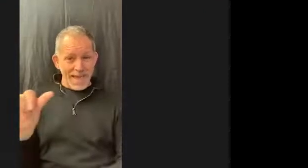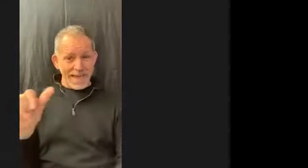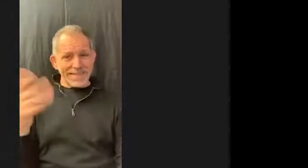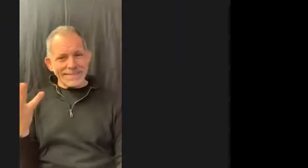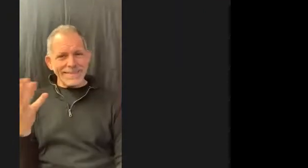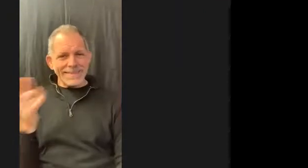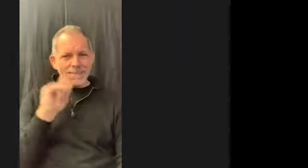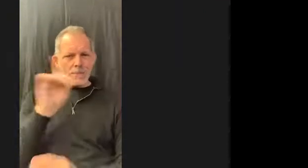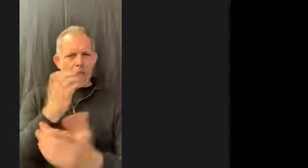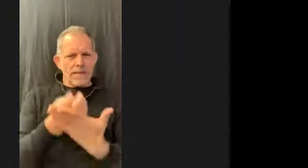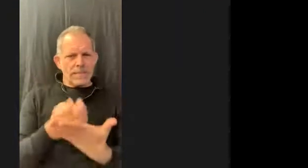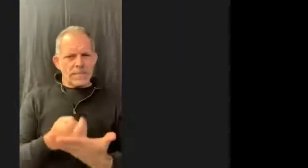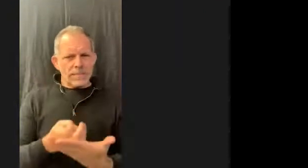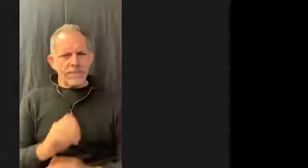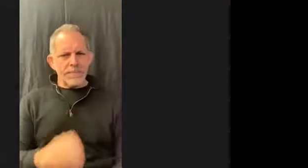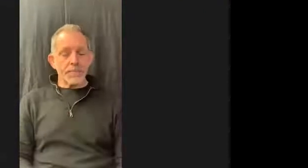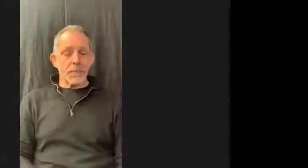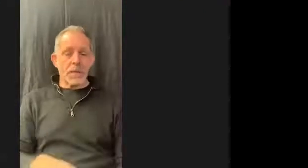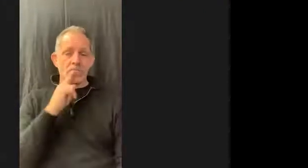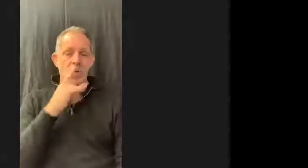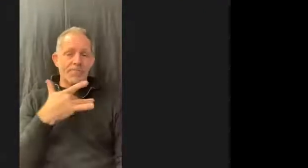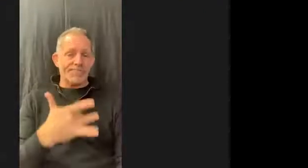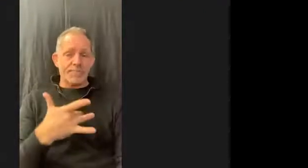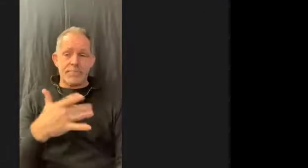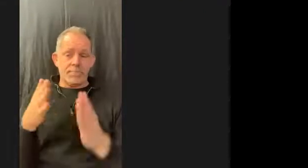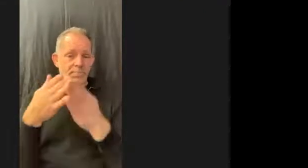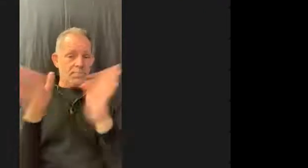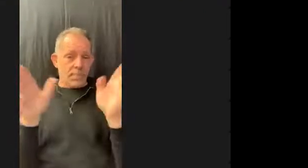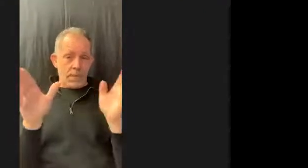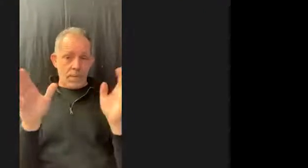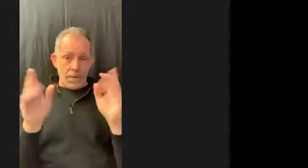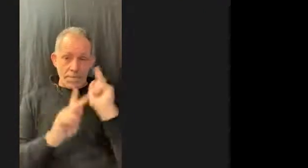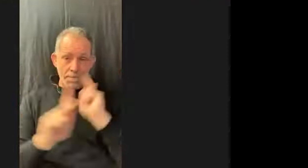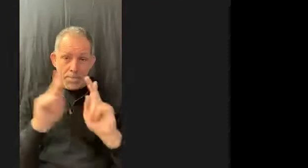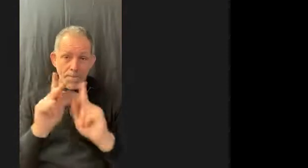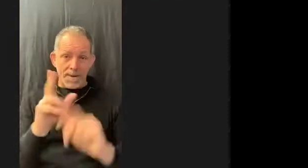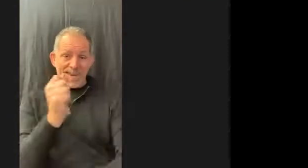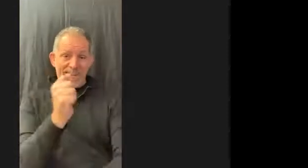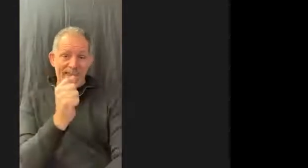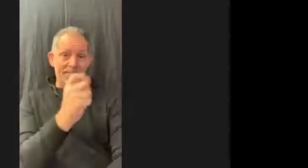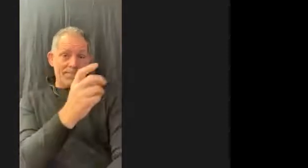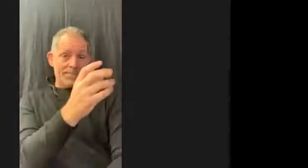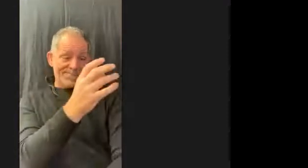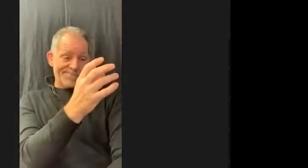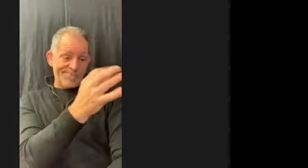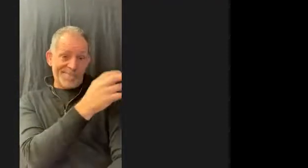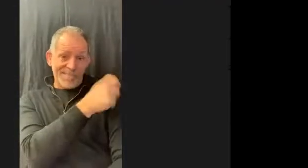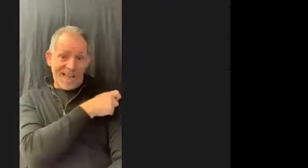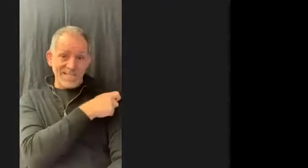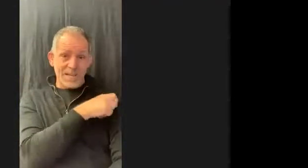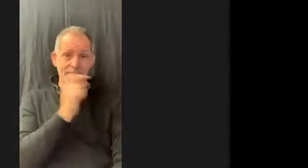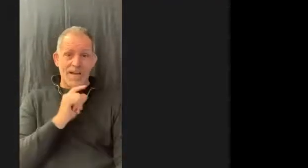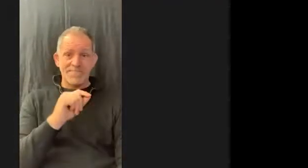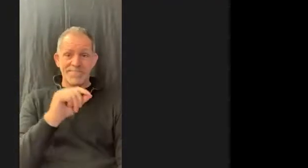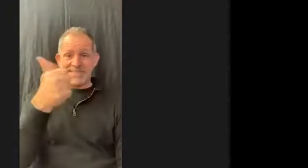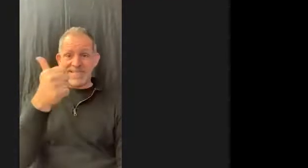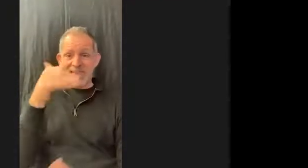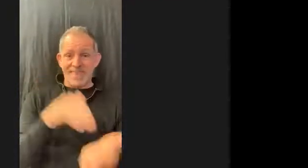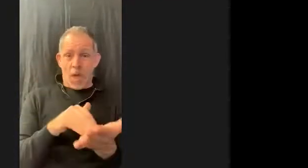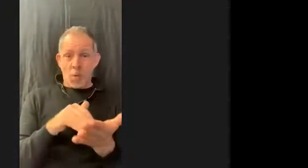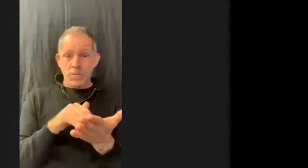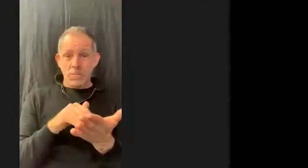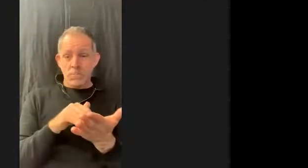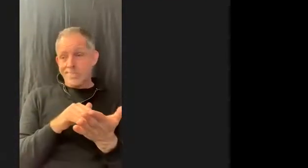vaccinations. We're running 10,000 a week for about 6 or 8 weeks, and then last week it bumped up to